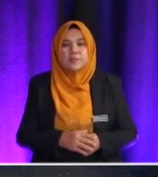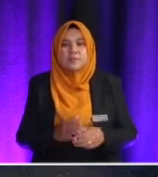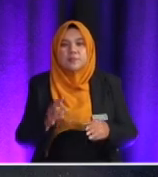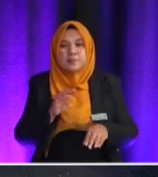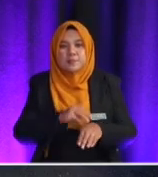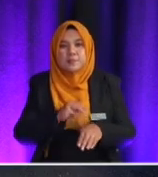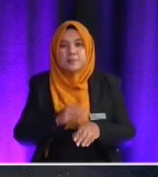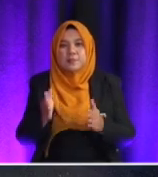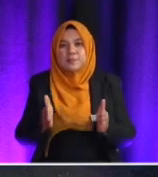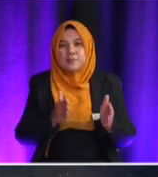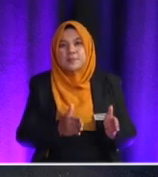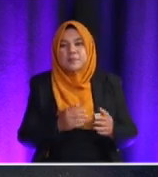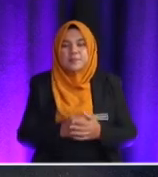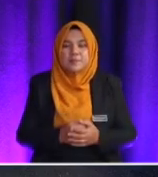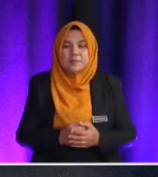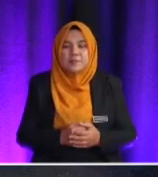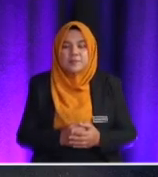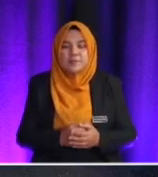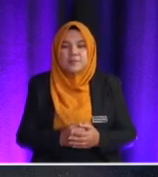key. And the last one,